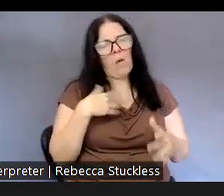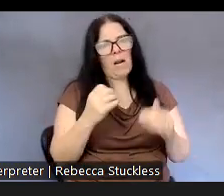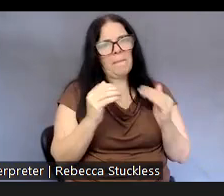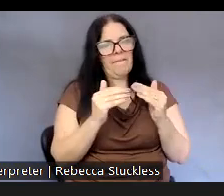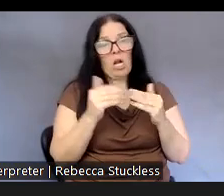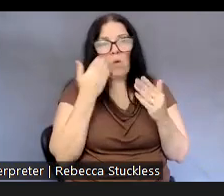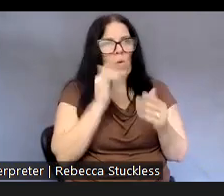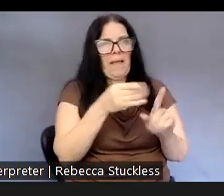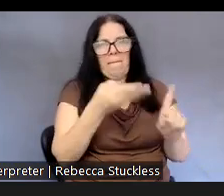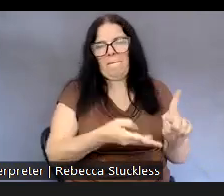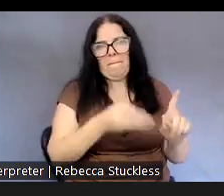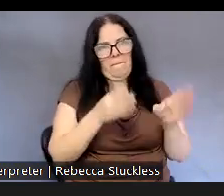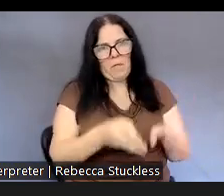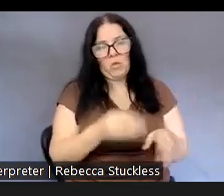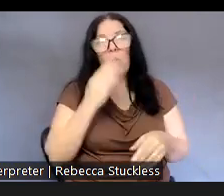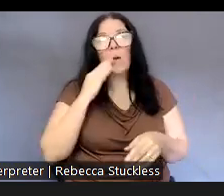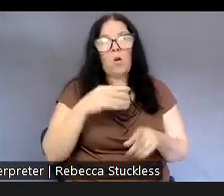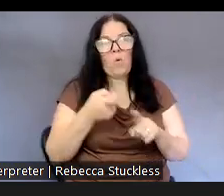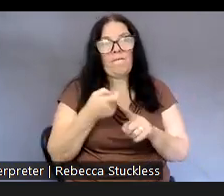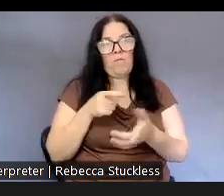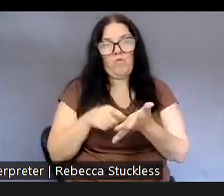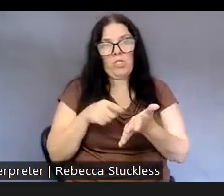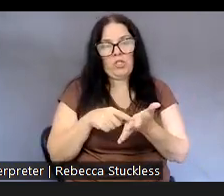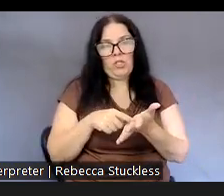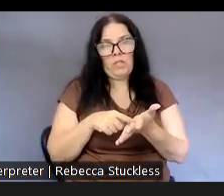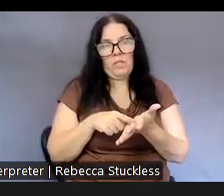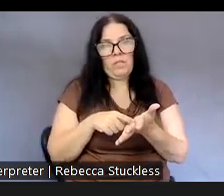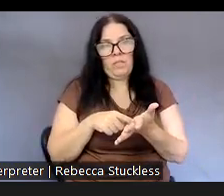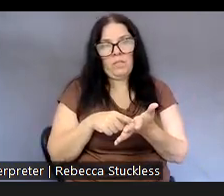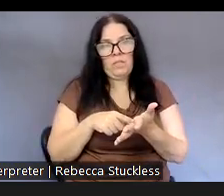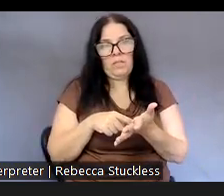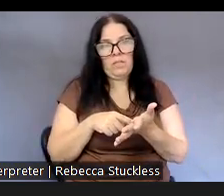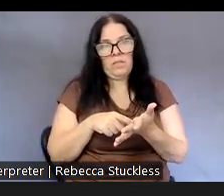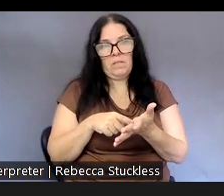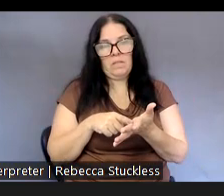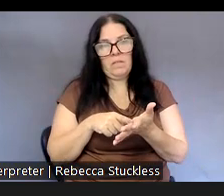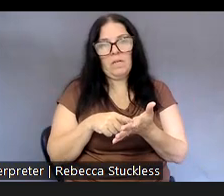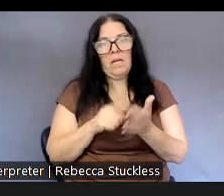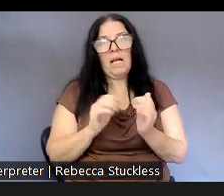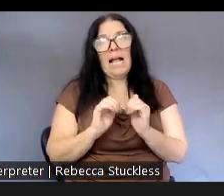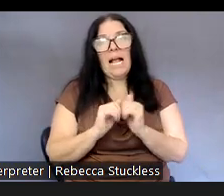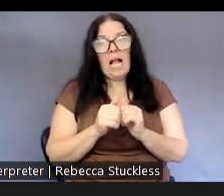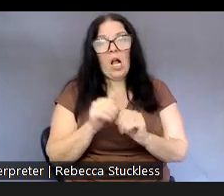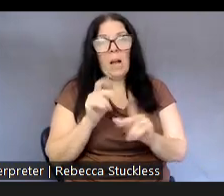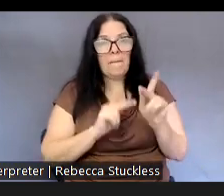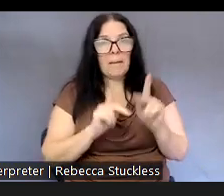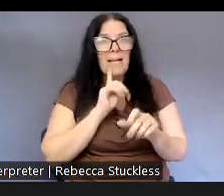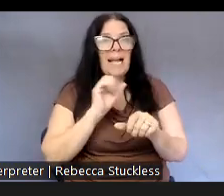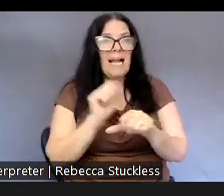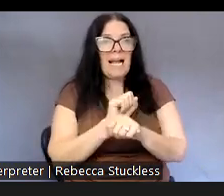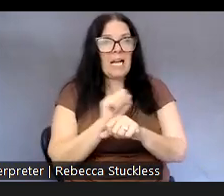know from research that how people actually practice